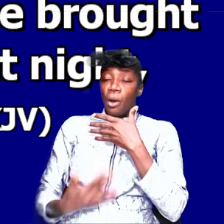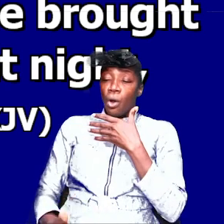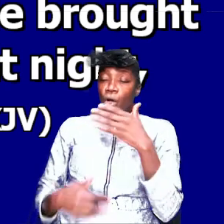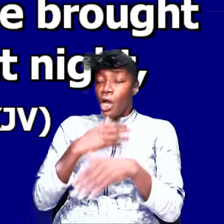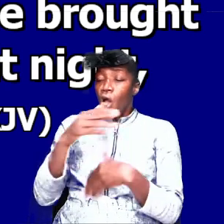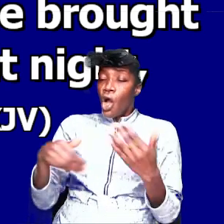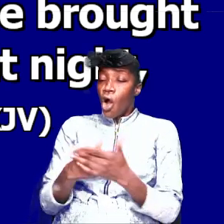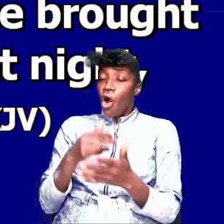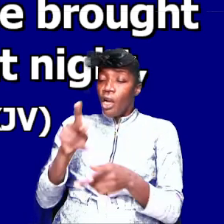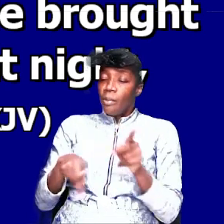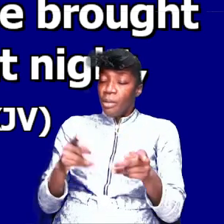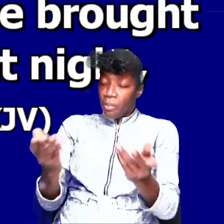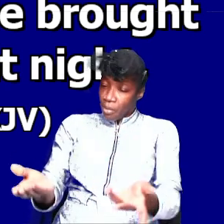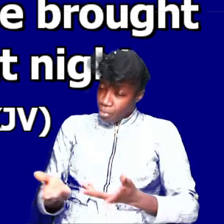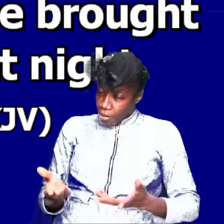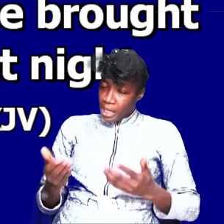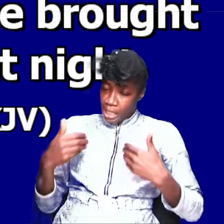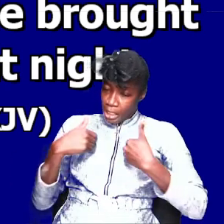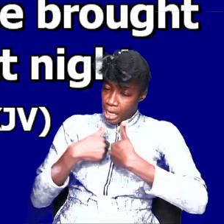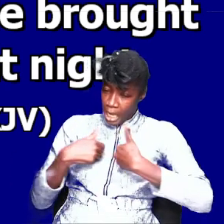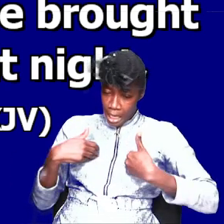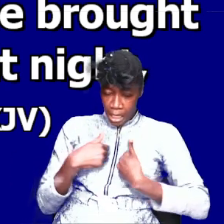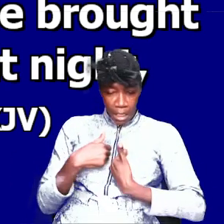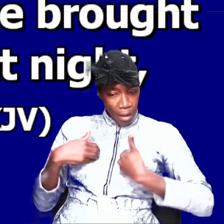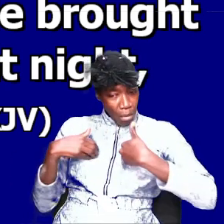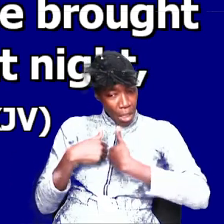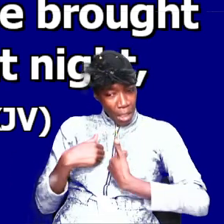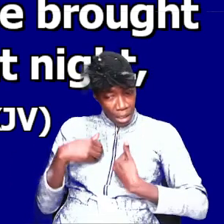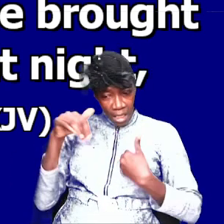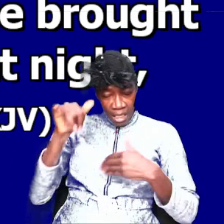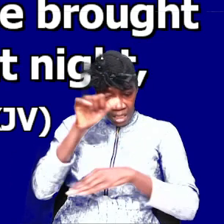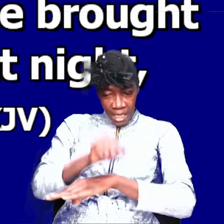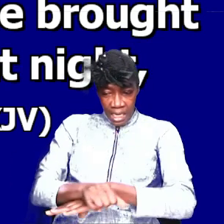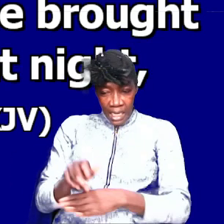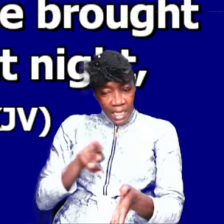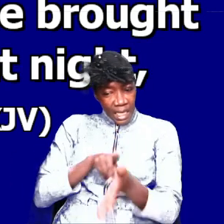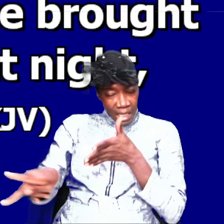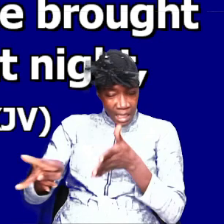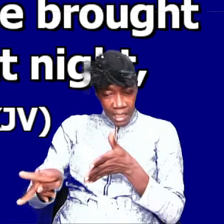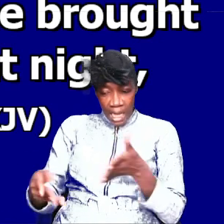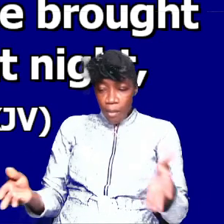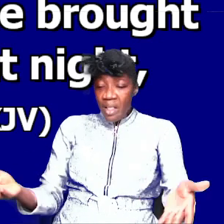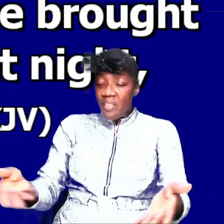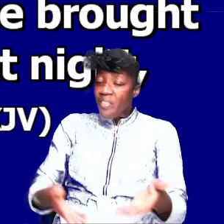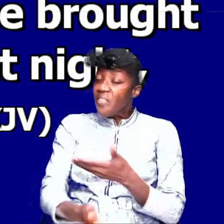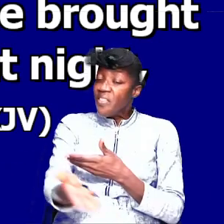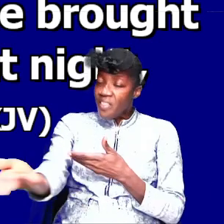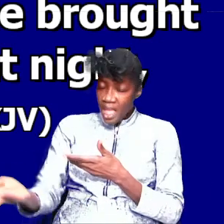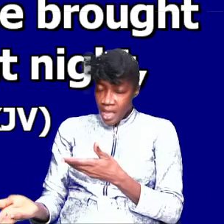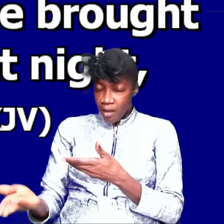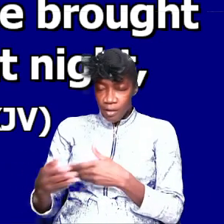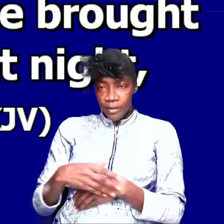people brought every man his ox with him that night and slew them there.